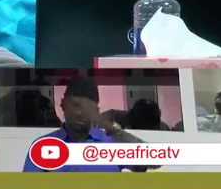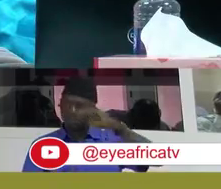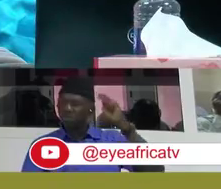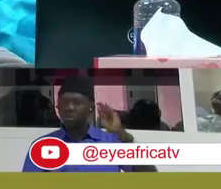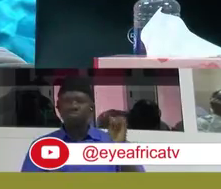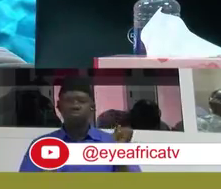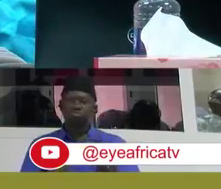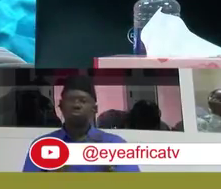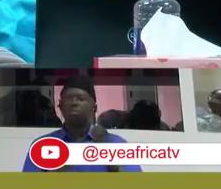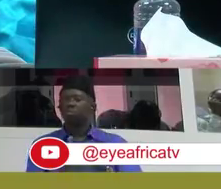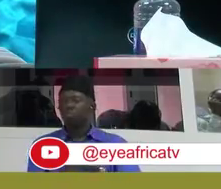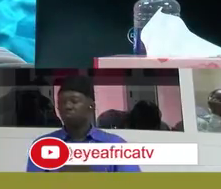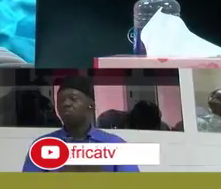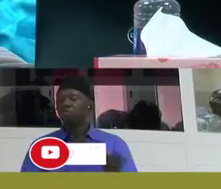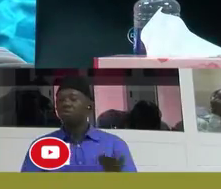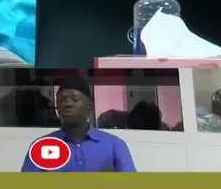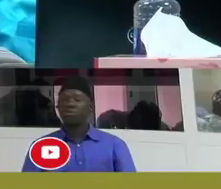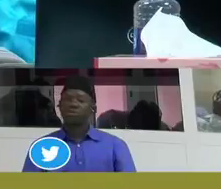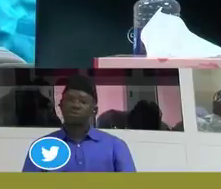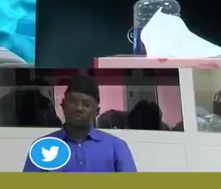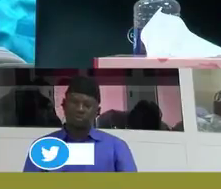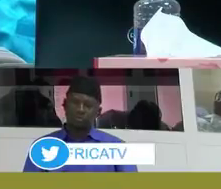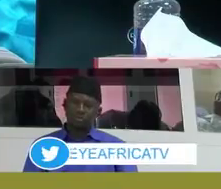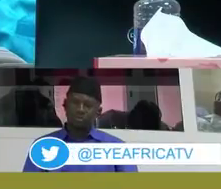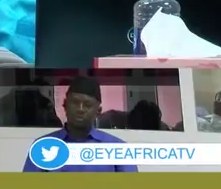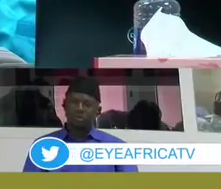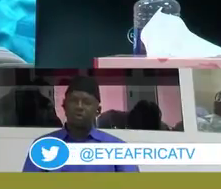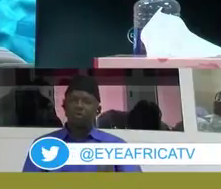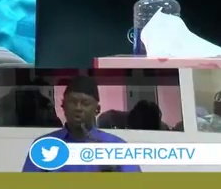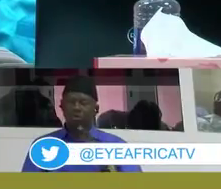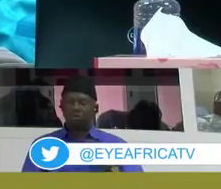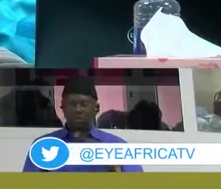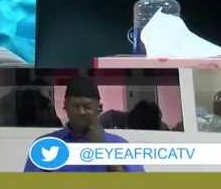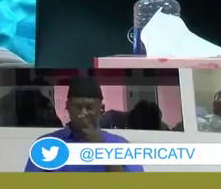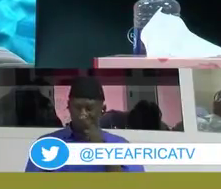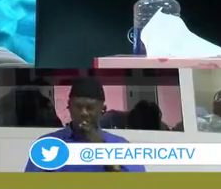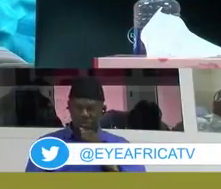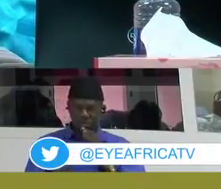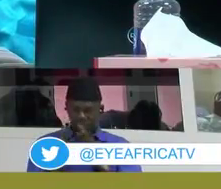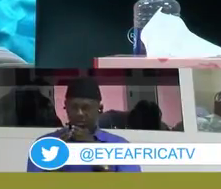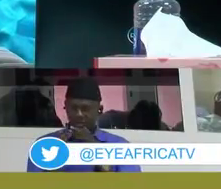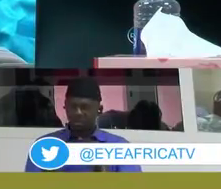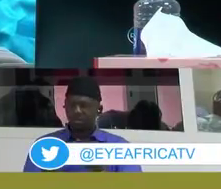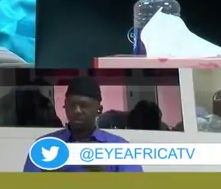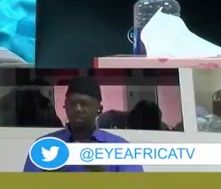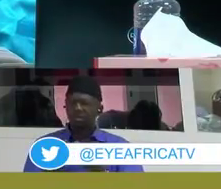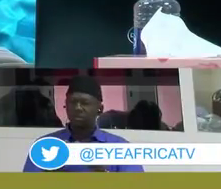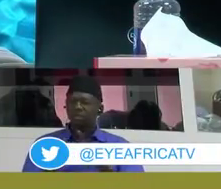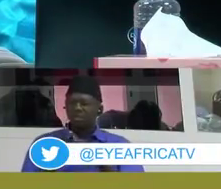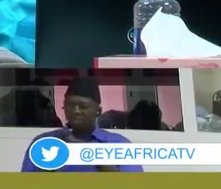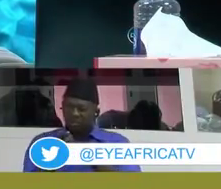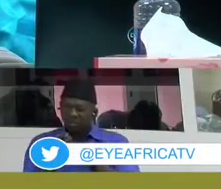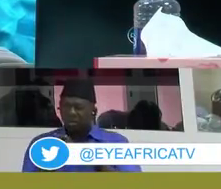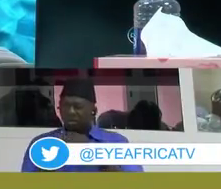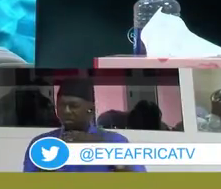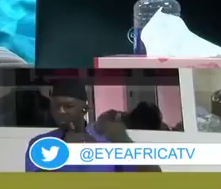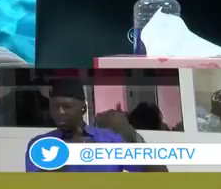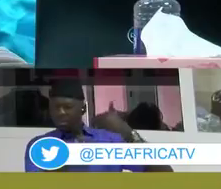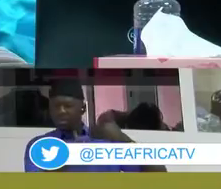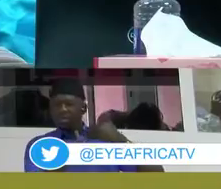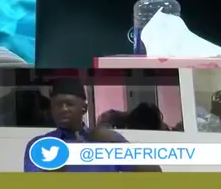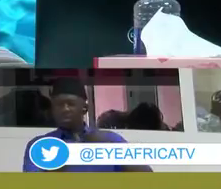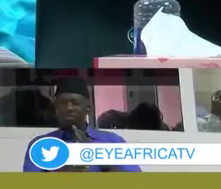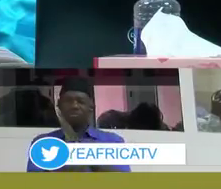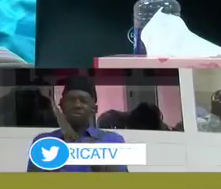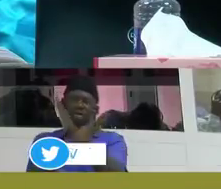What I am trying to drive at here is the rationale behind this ban.